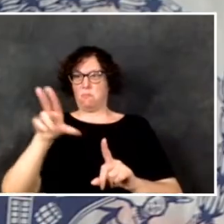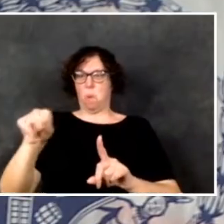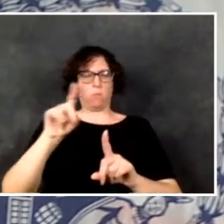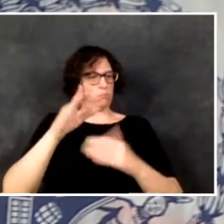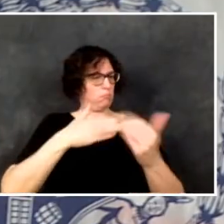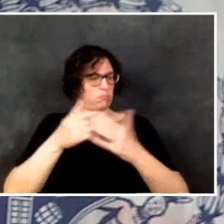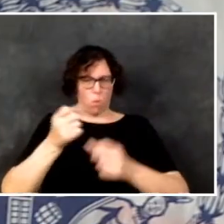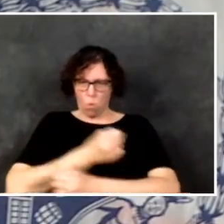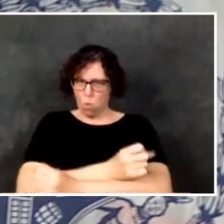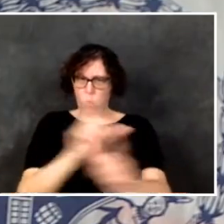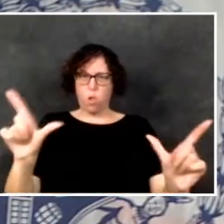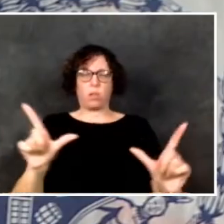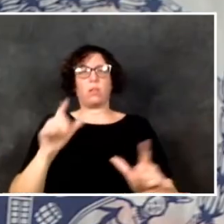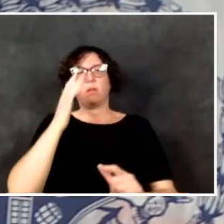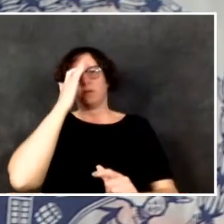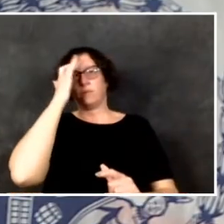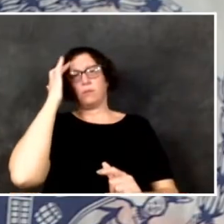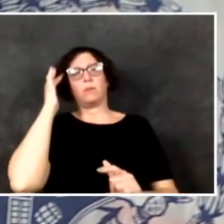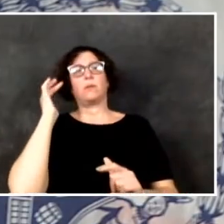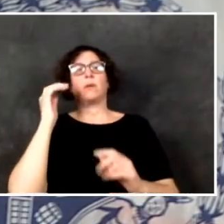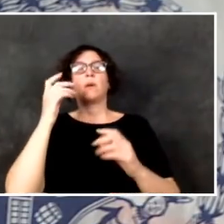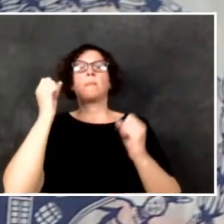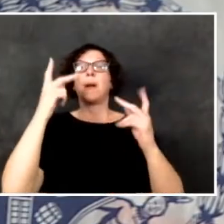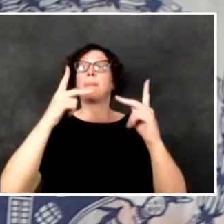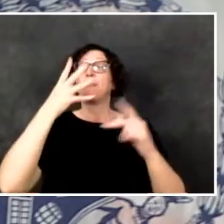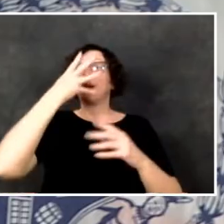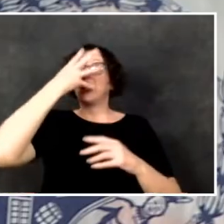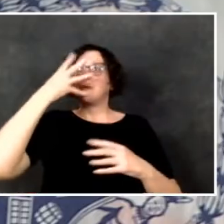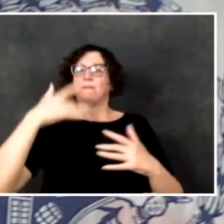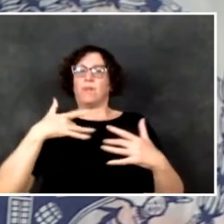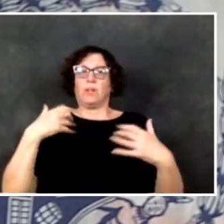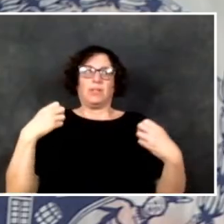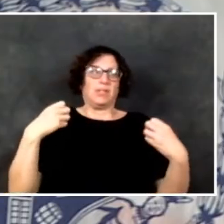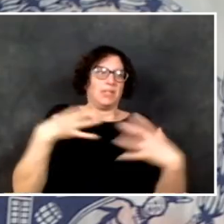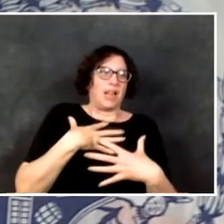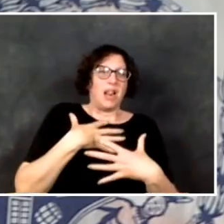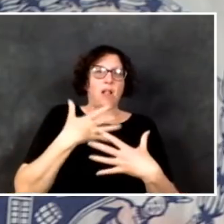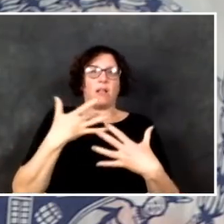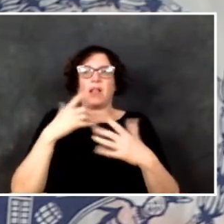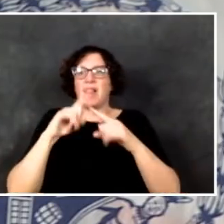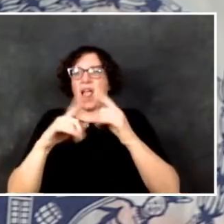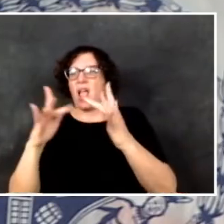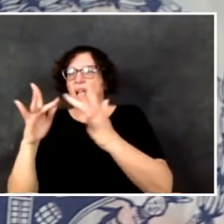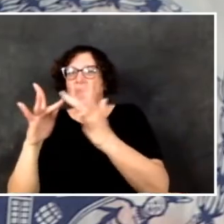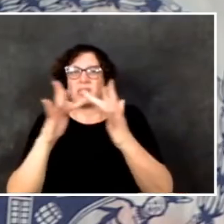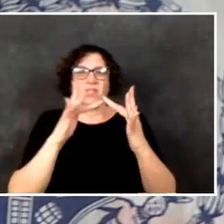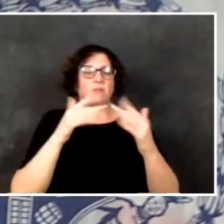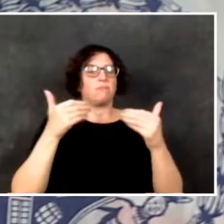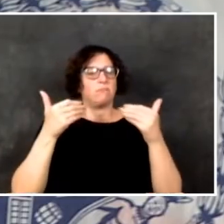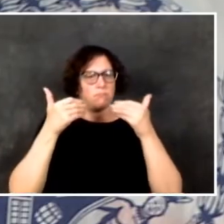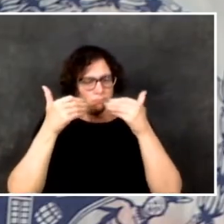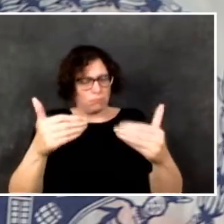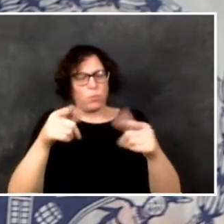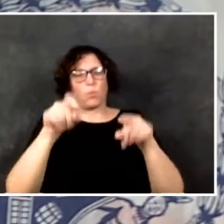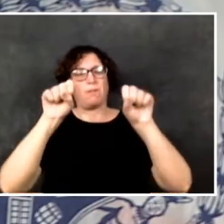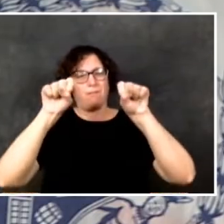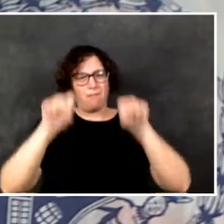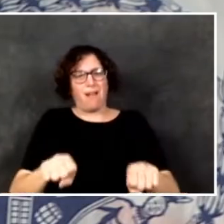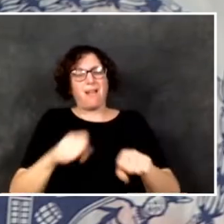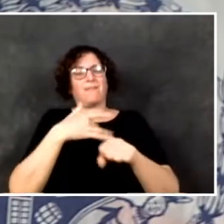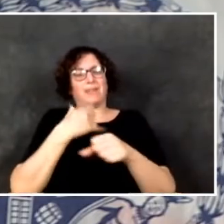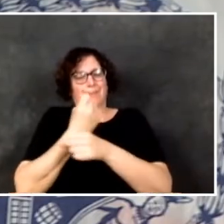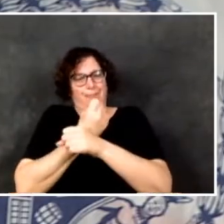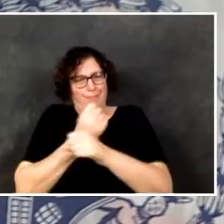are documented who are afraid because of all the fear that's been created around this country, particularly coming out of Washington. And that fear